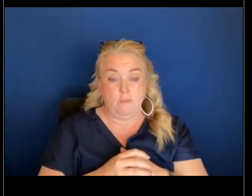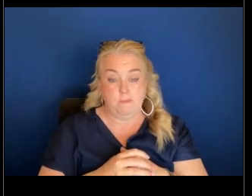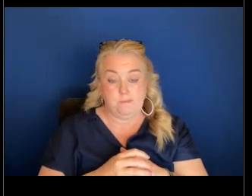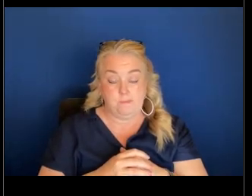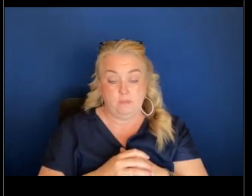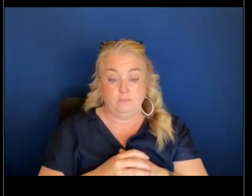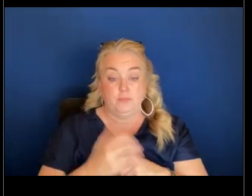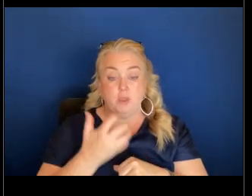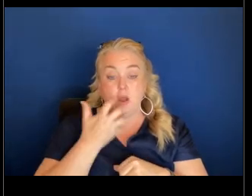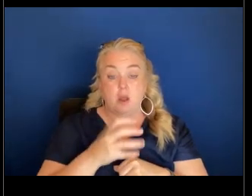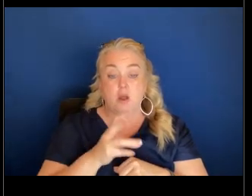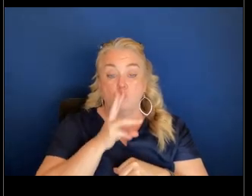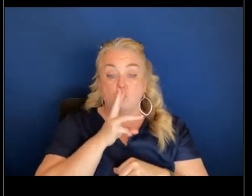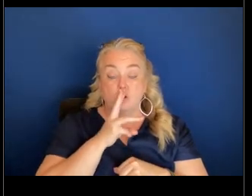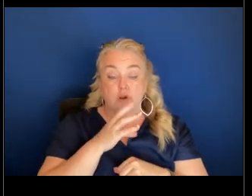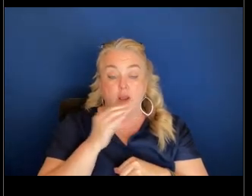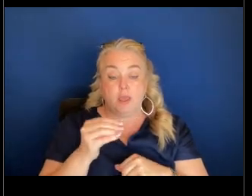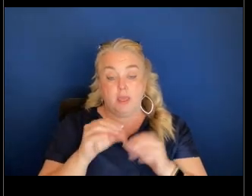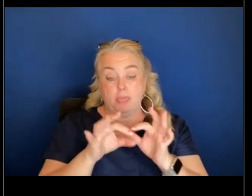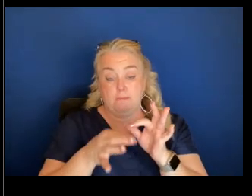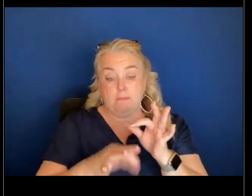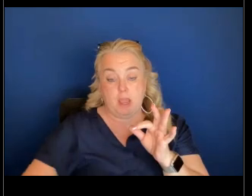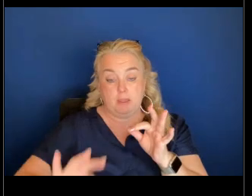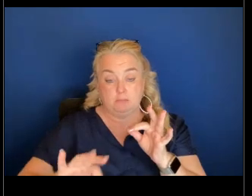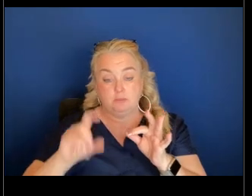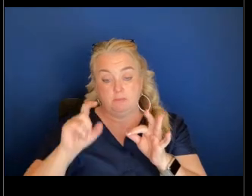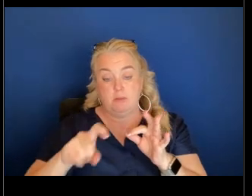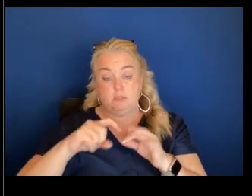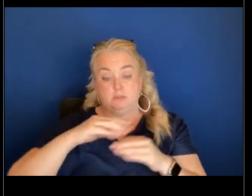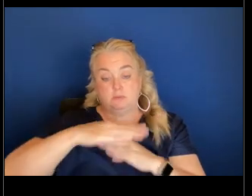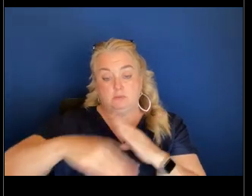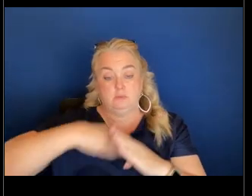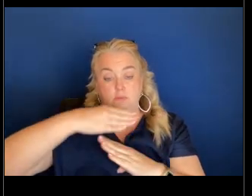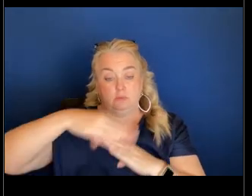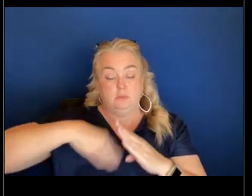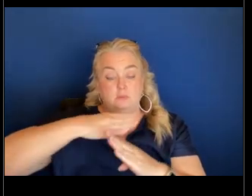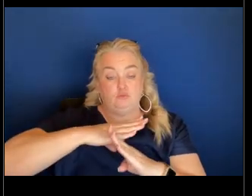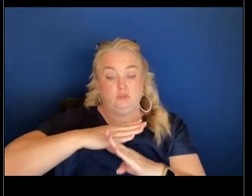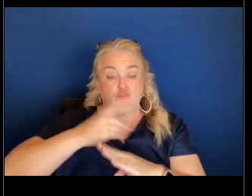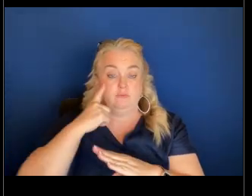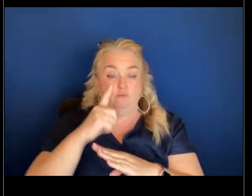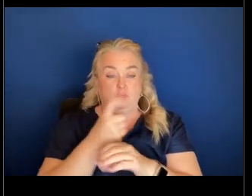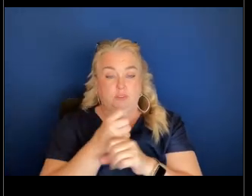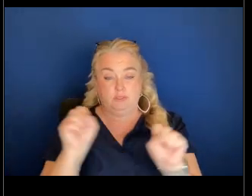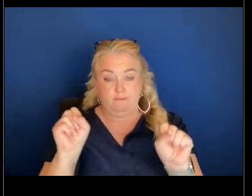Hot water and drain pipes must be insulated or protected for safety.